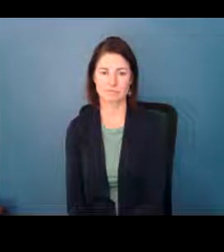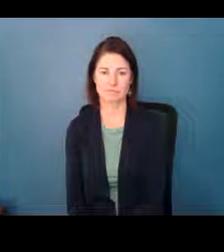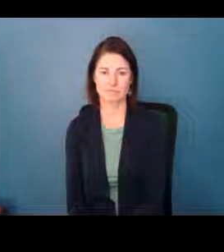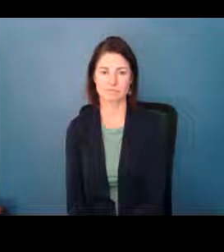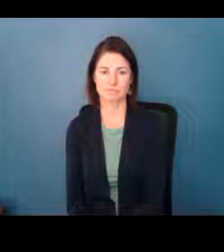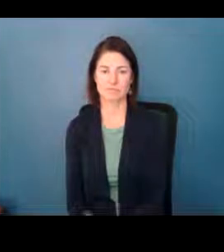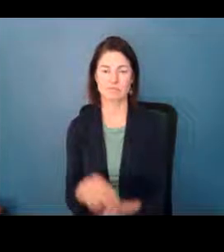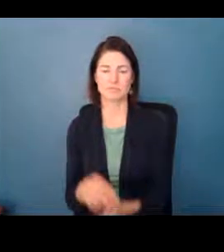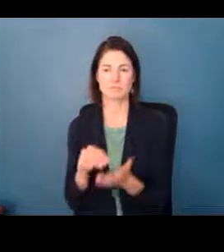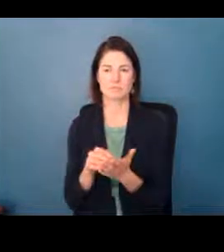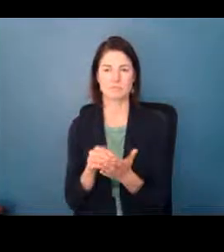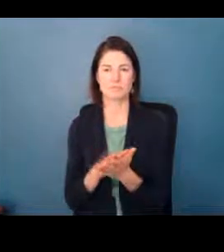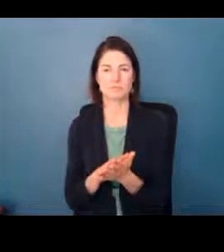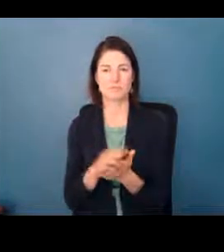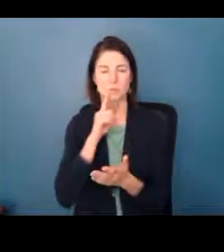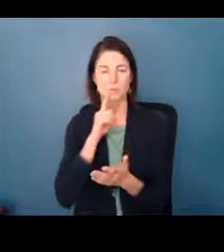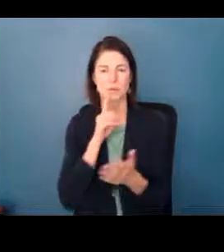researchers and